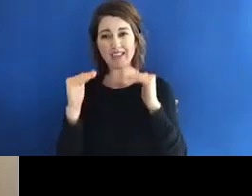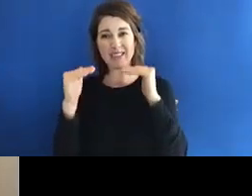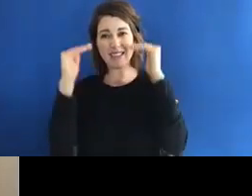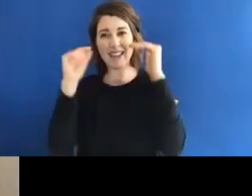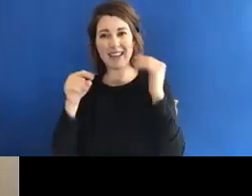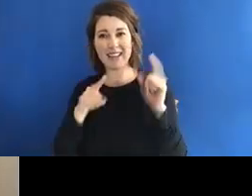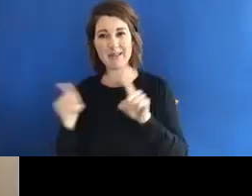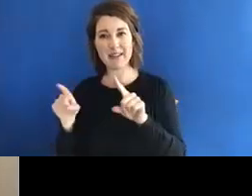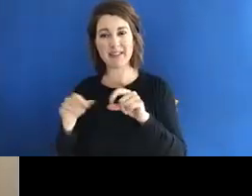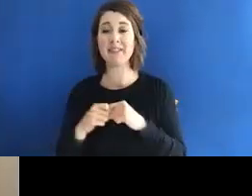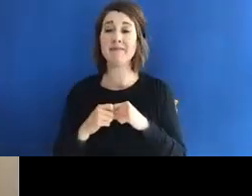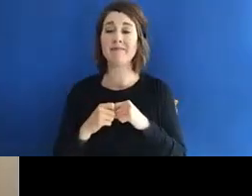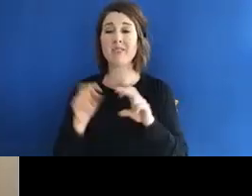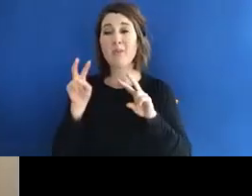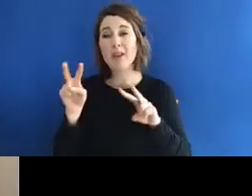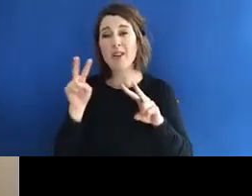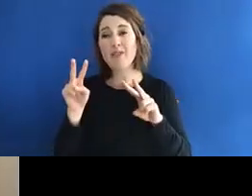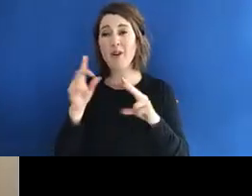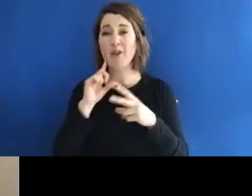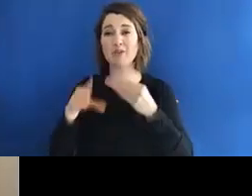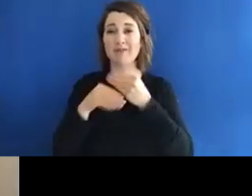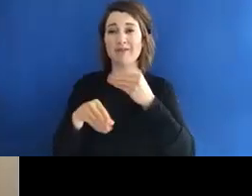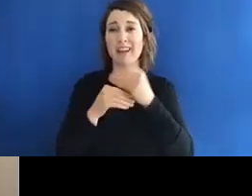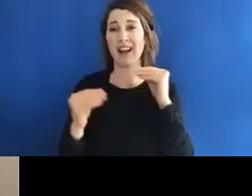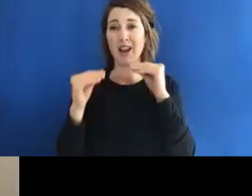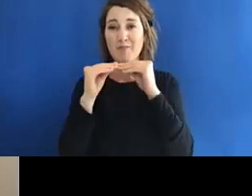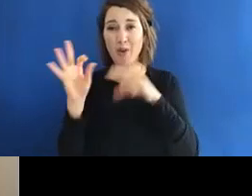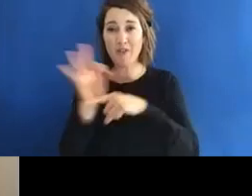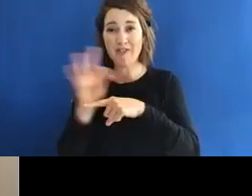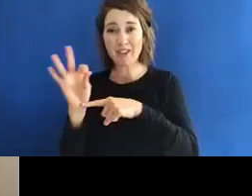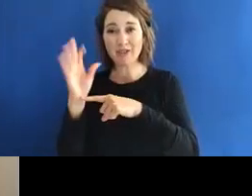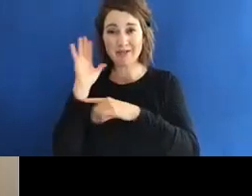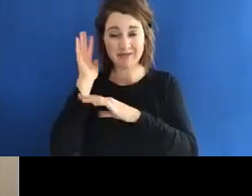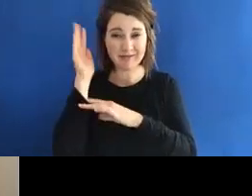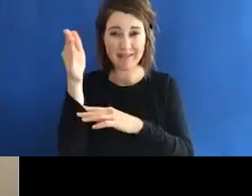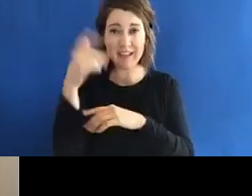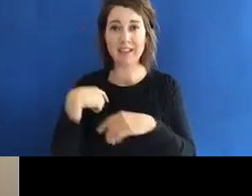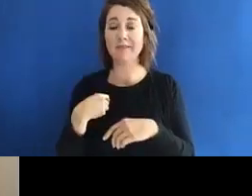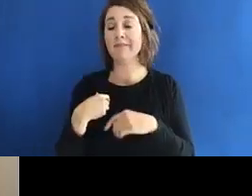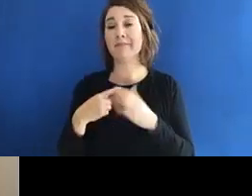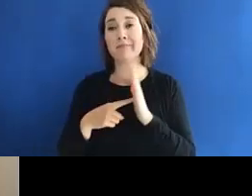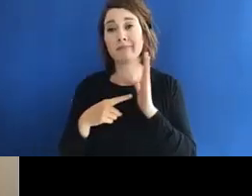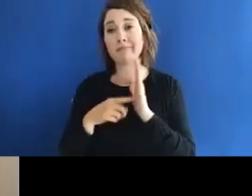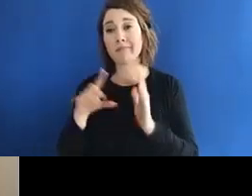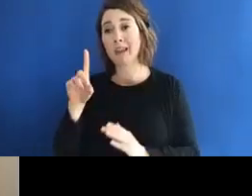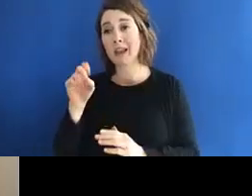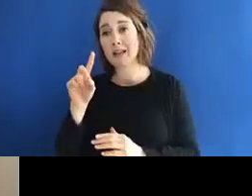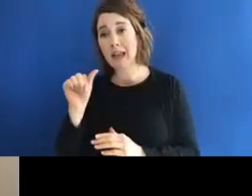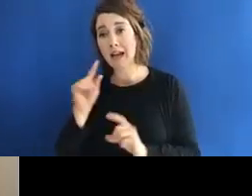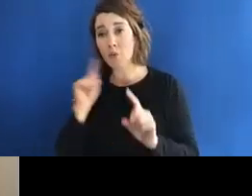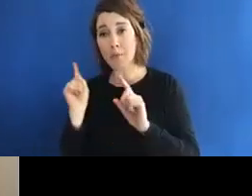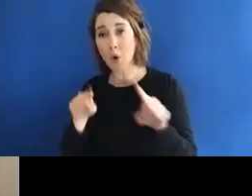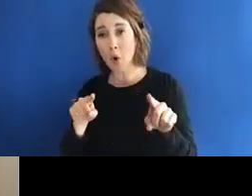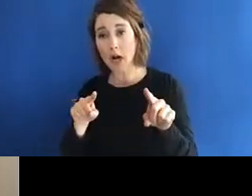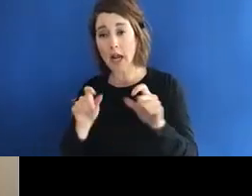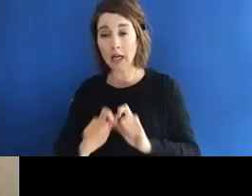to building and adding more features along the way, including ways to view data that has been reported to RSA